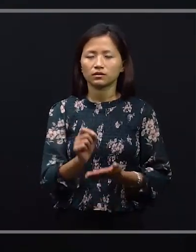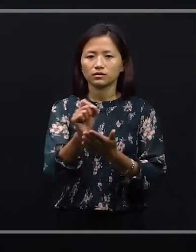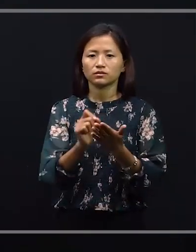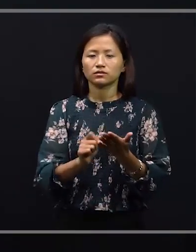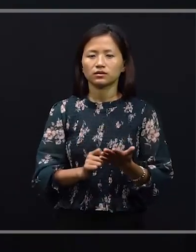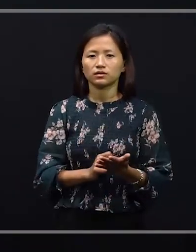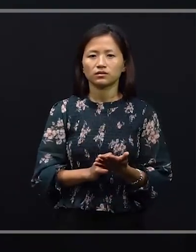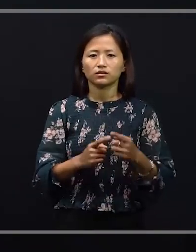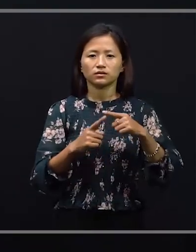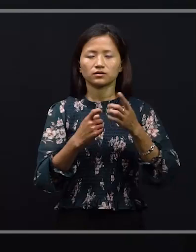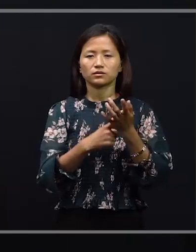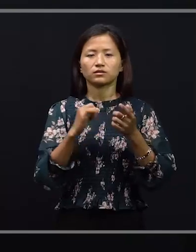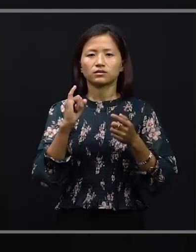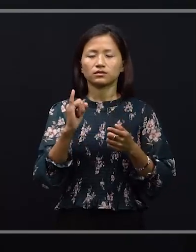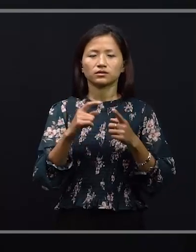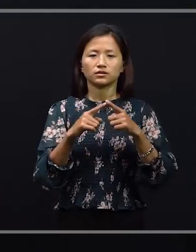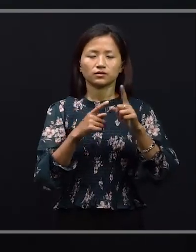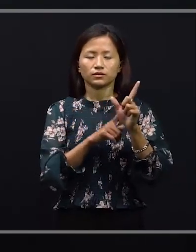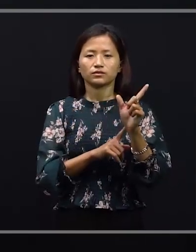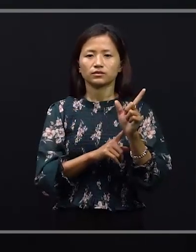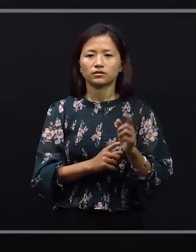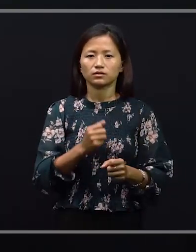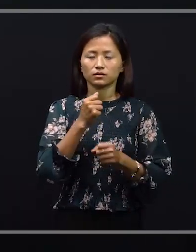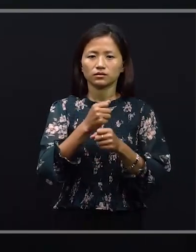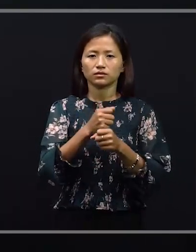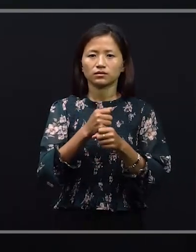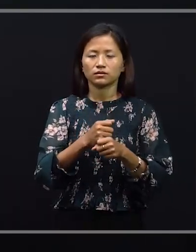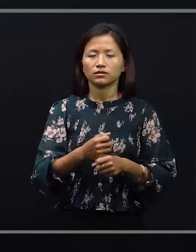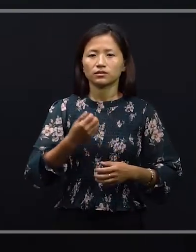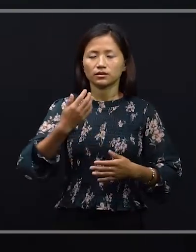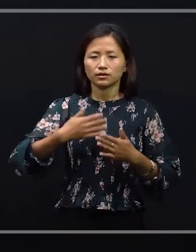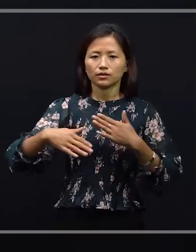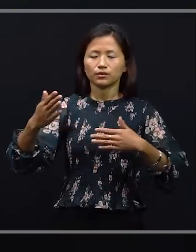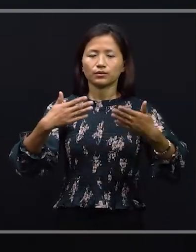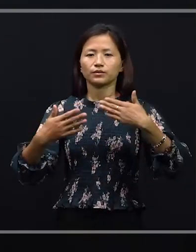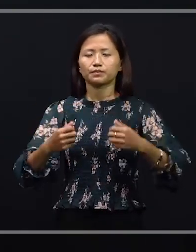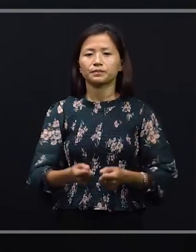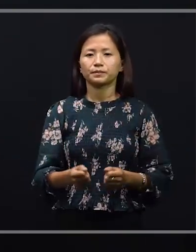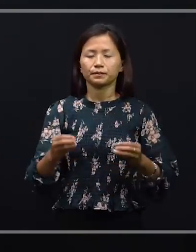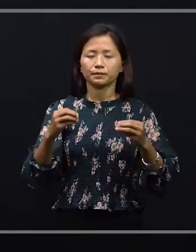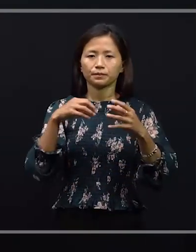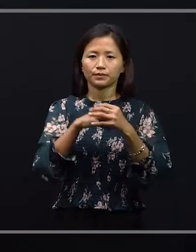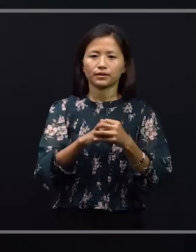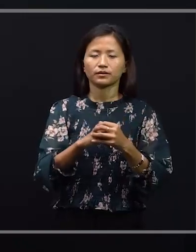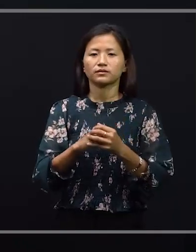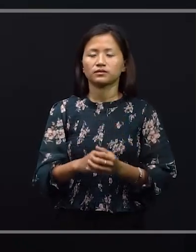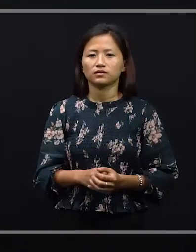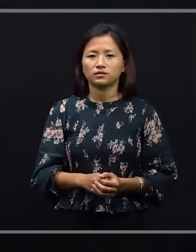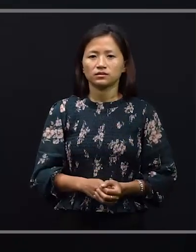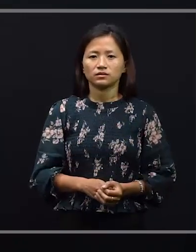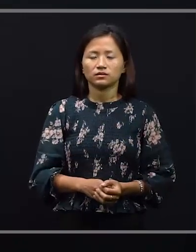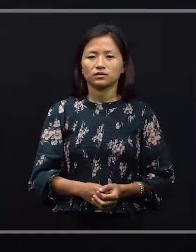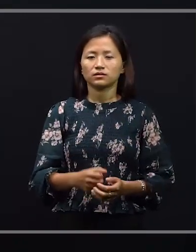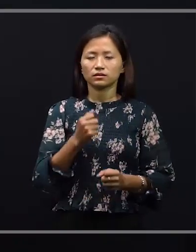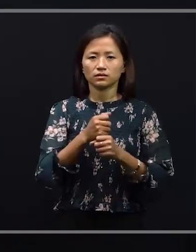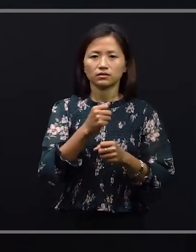a treaty with Gandhiji, which is called as Gandhi-Irwin Pact. Okay, and in this pact, what they did was,